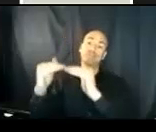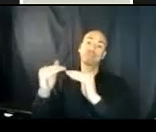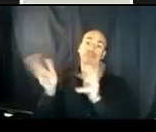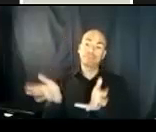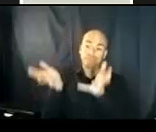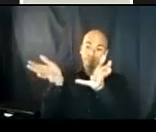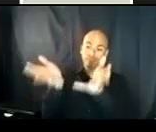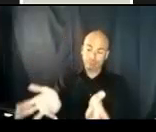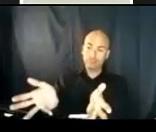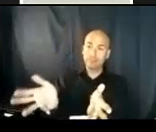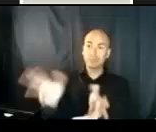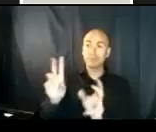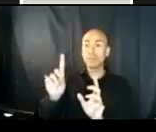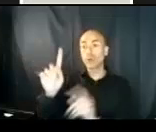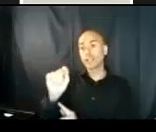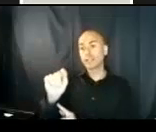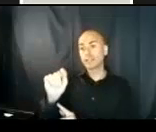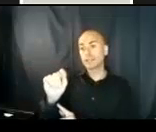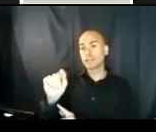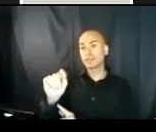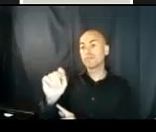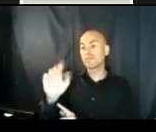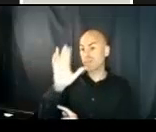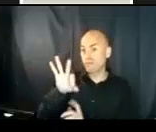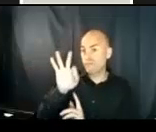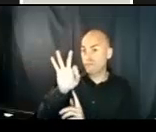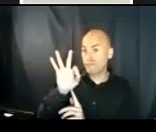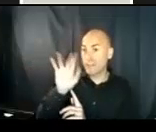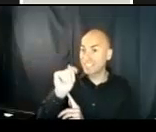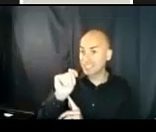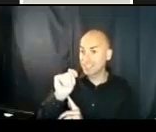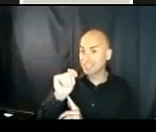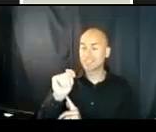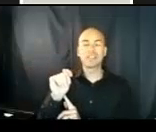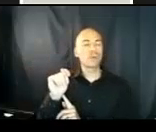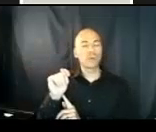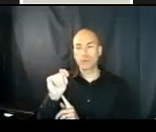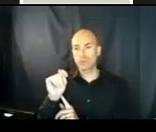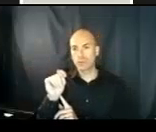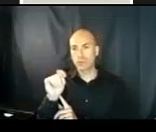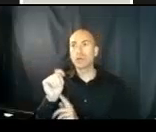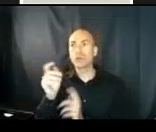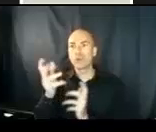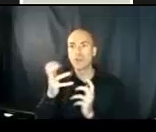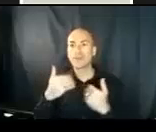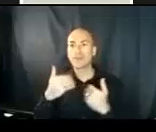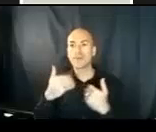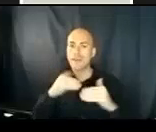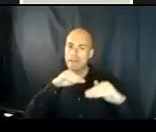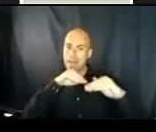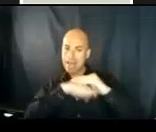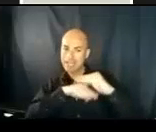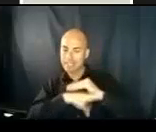a something to hunt for. You want them to access that information because learning needs to happen,